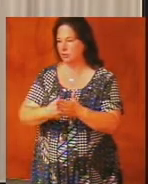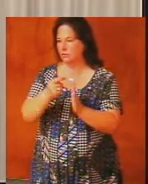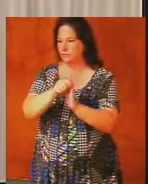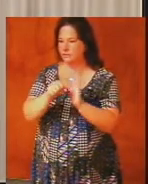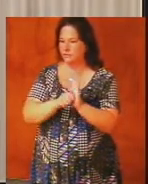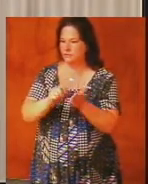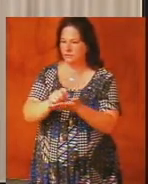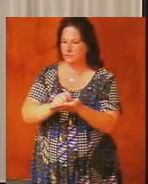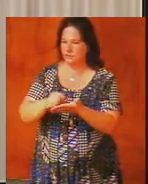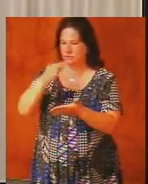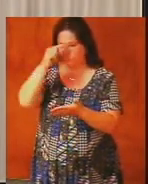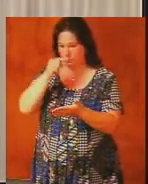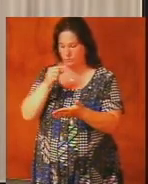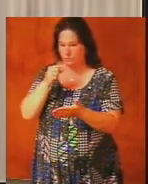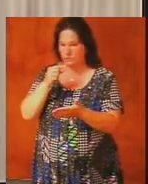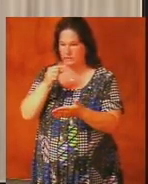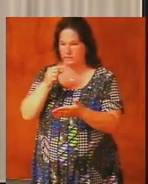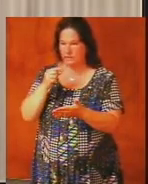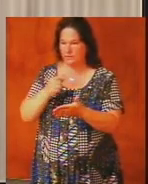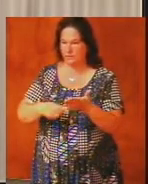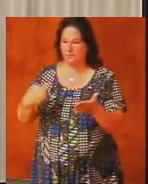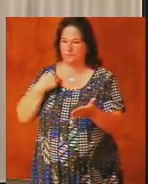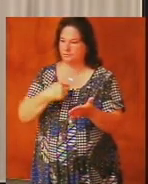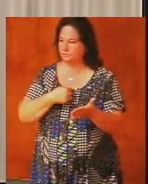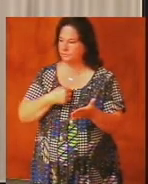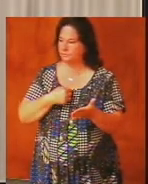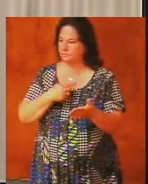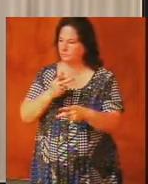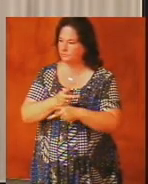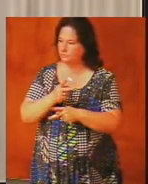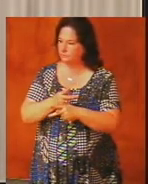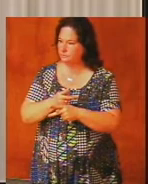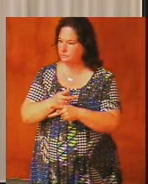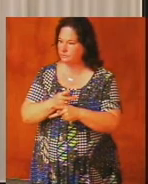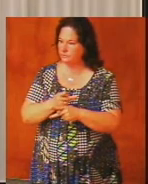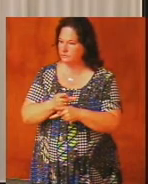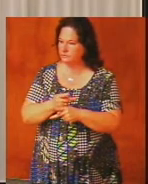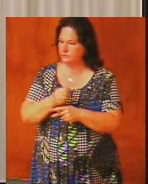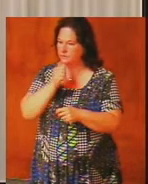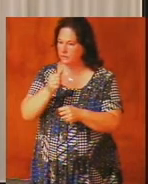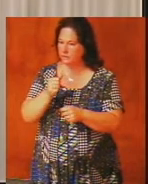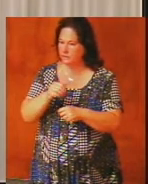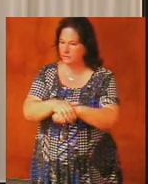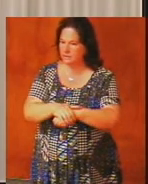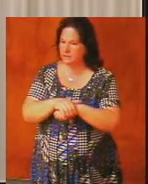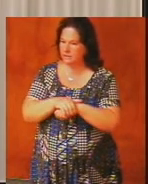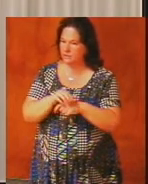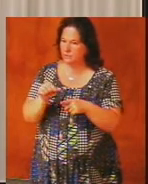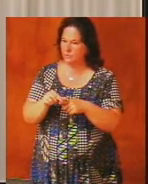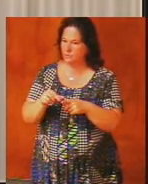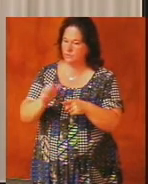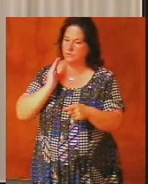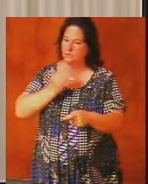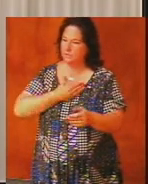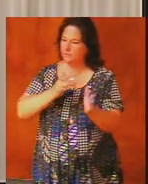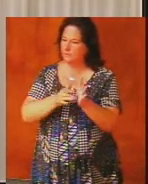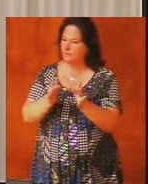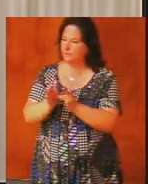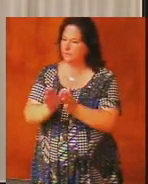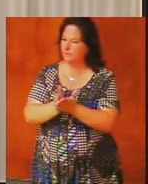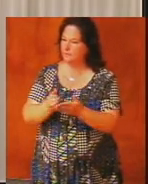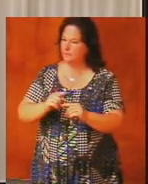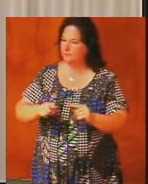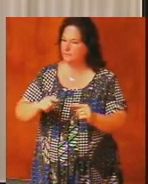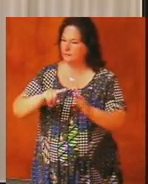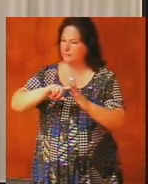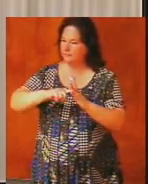Greek. What we're really concerned about is not so much the meaning of the English words in our English Bibles, but the meaning of the